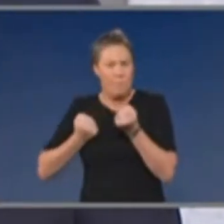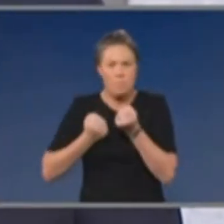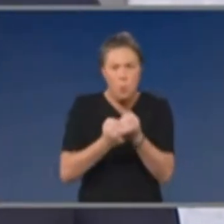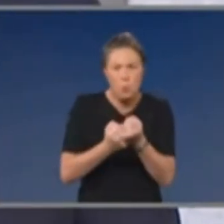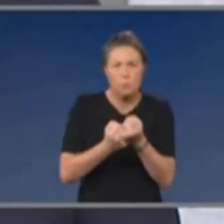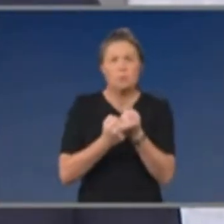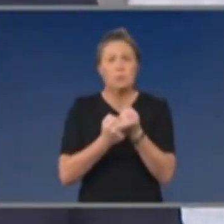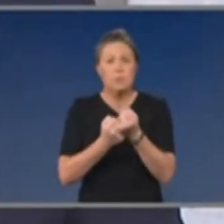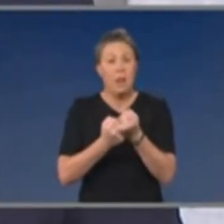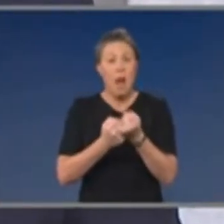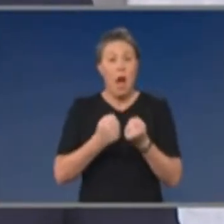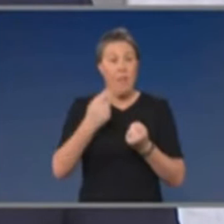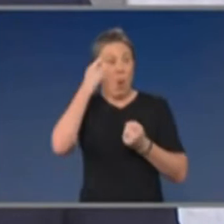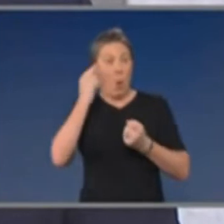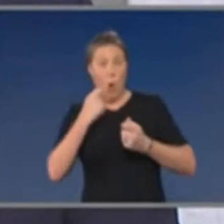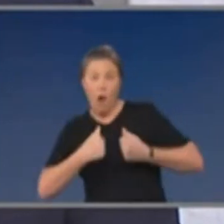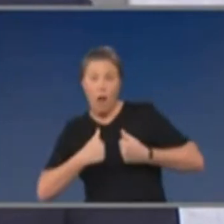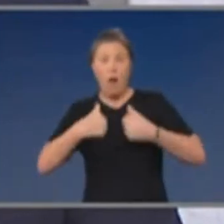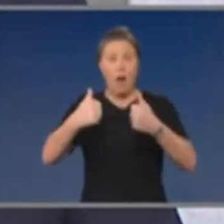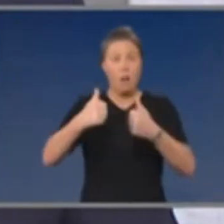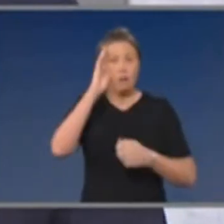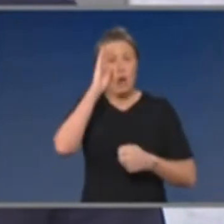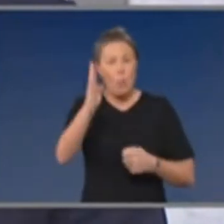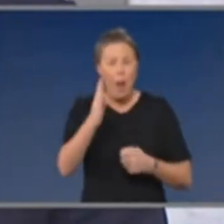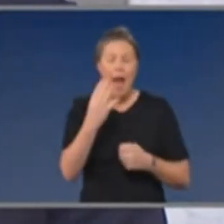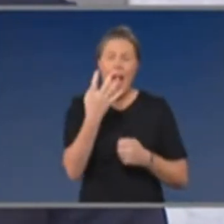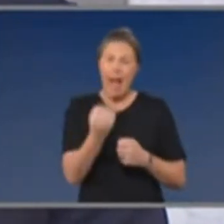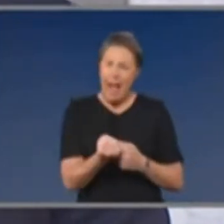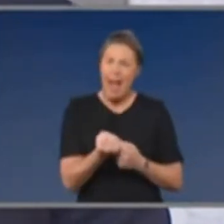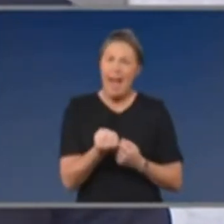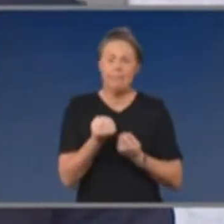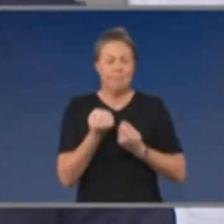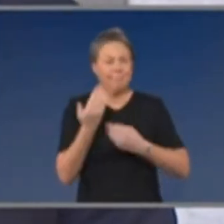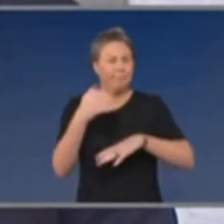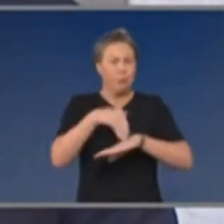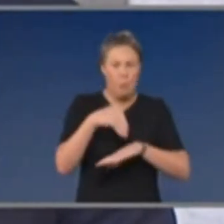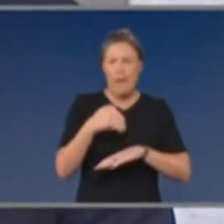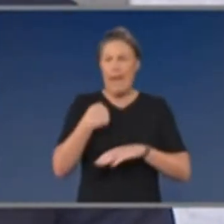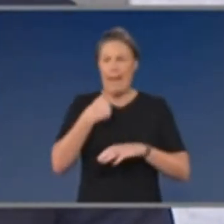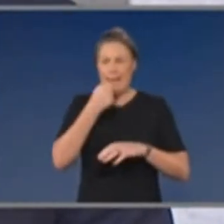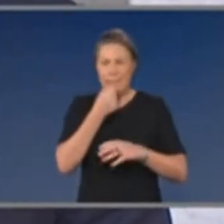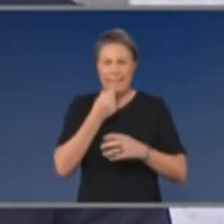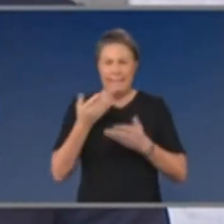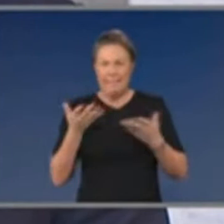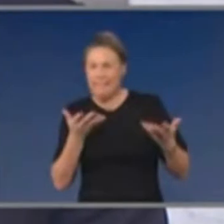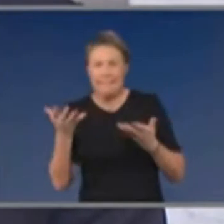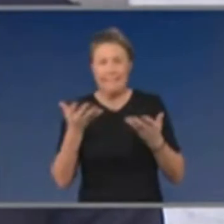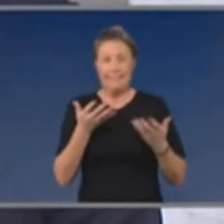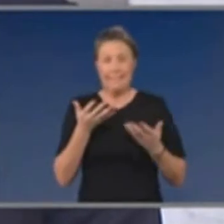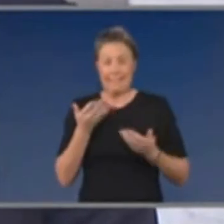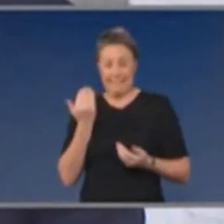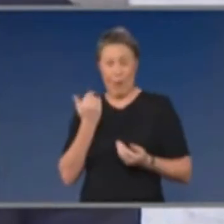we don't have setbacks. We are currently experiencing some right now. The unemployment figures that were released just within the last